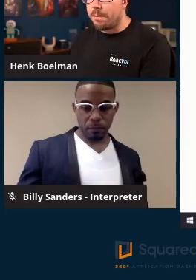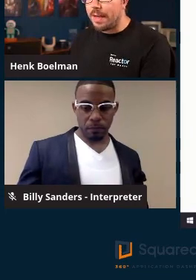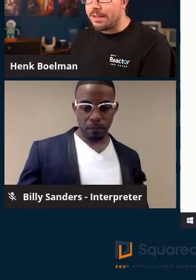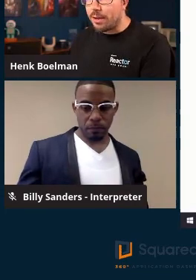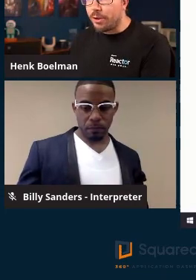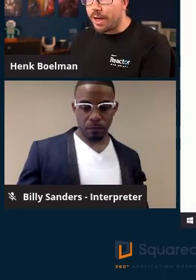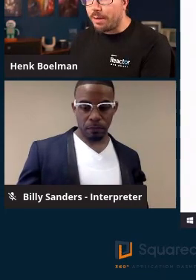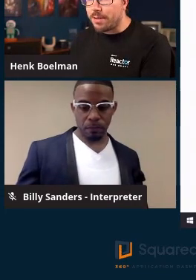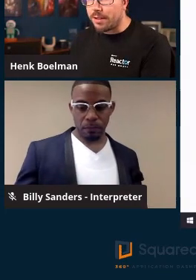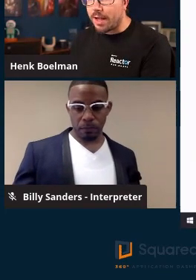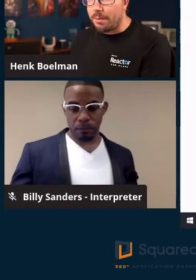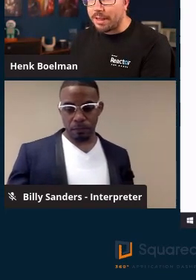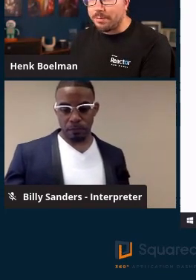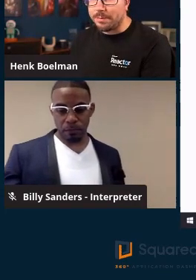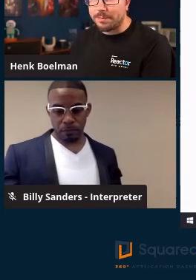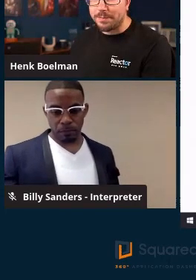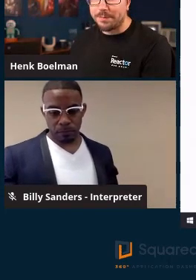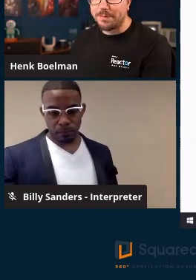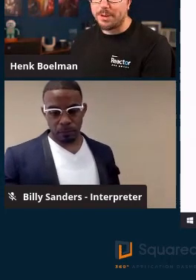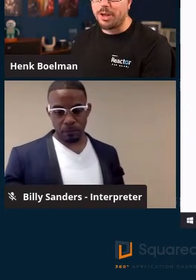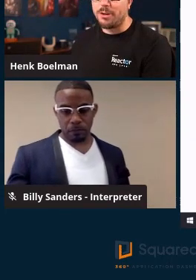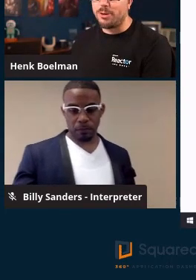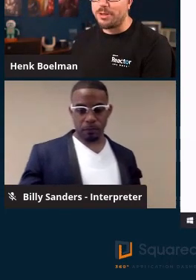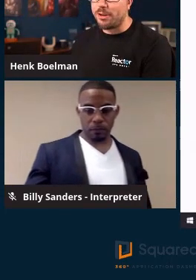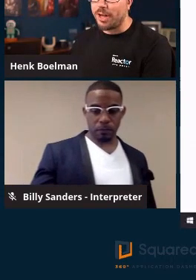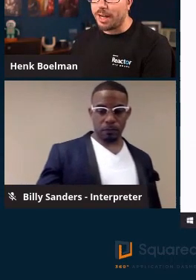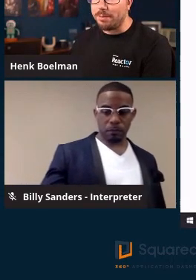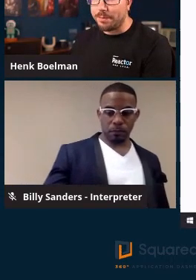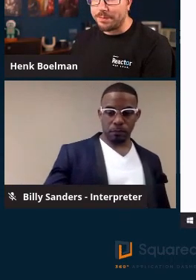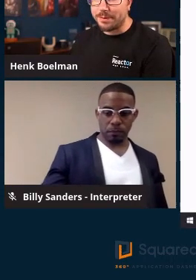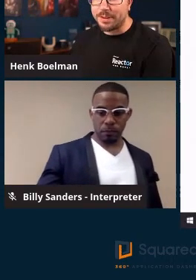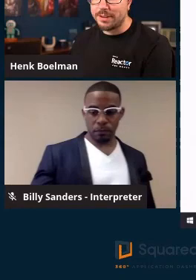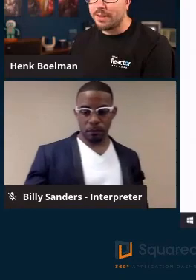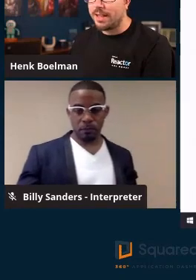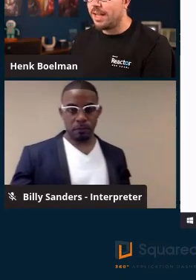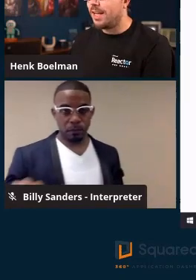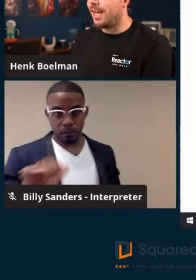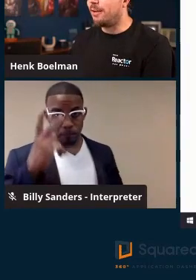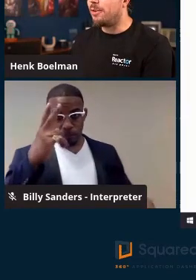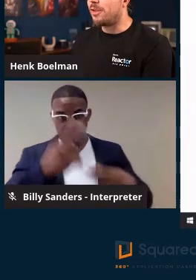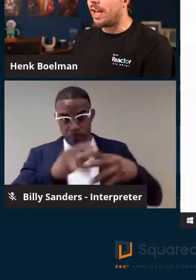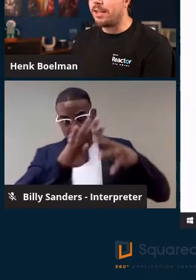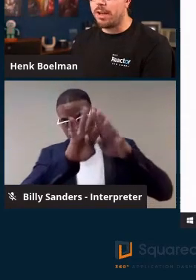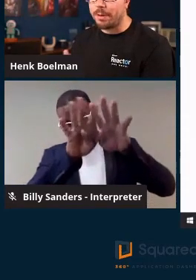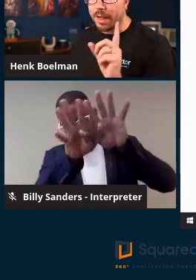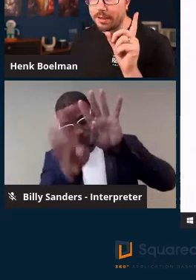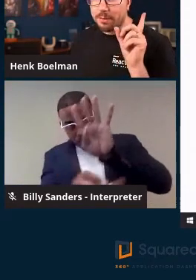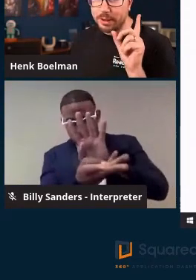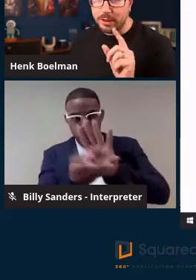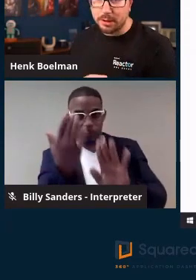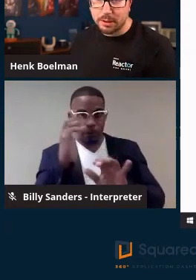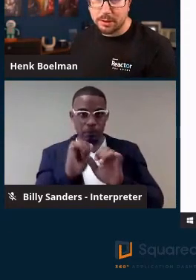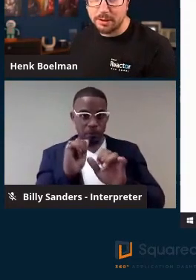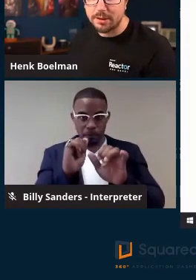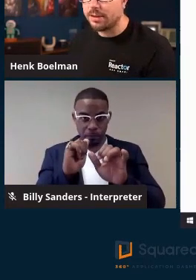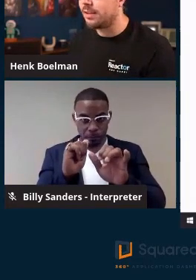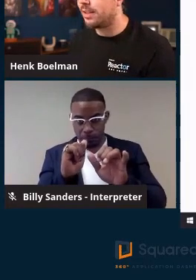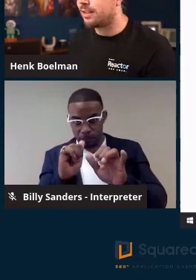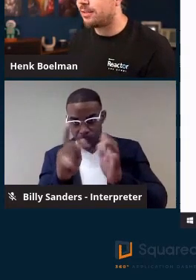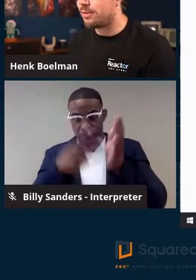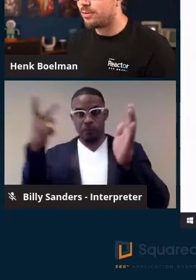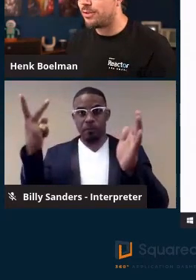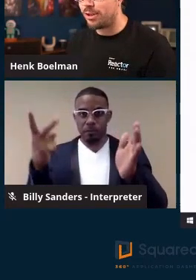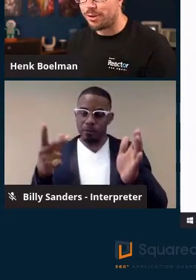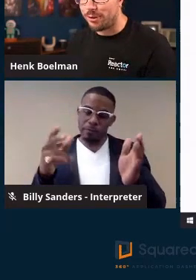Now I'm pasting all the names that came in. You can all see your name. And if you see any duplicated one,